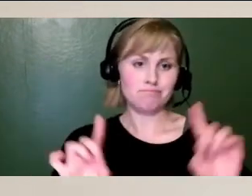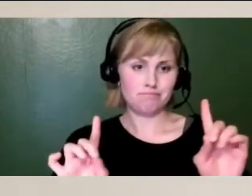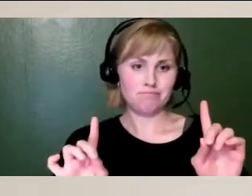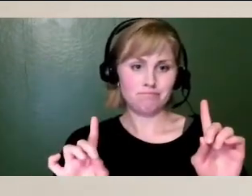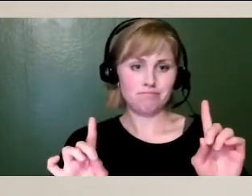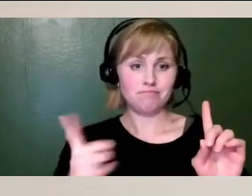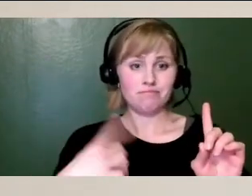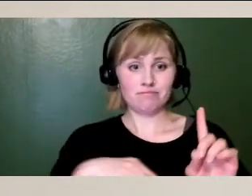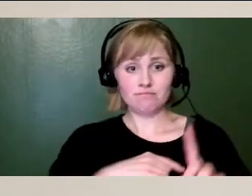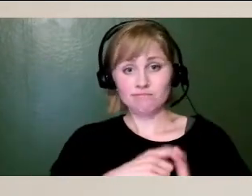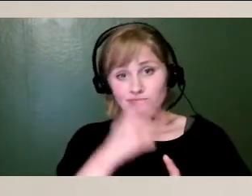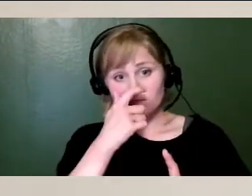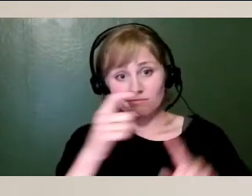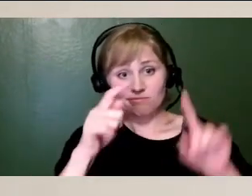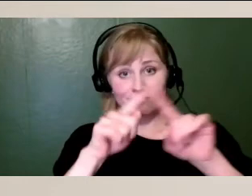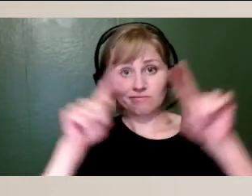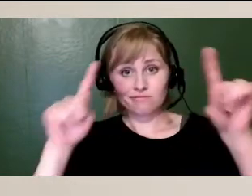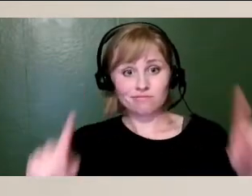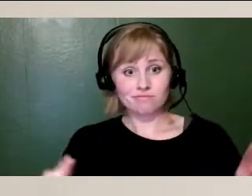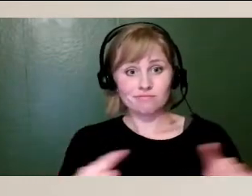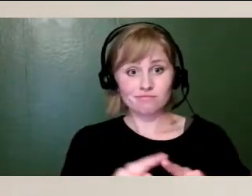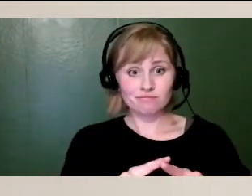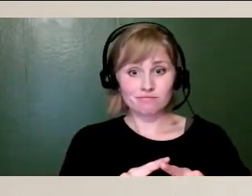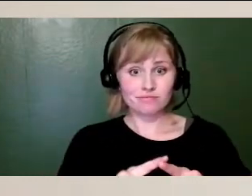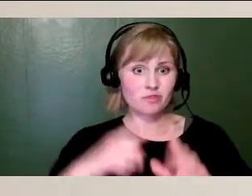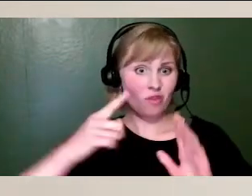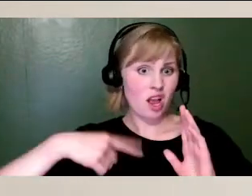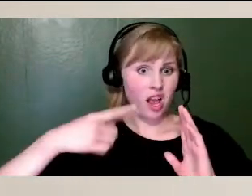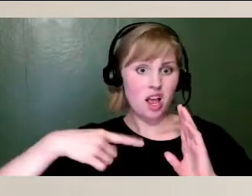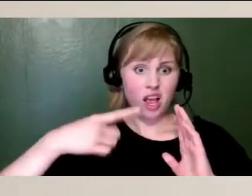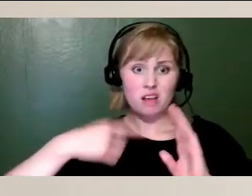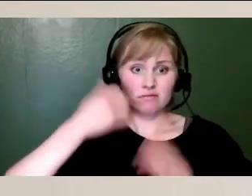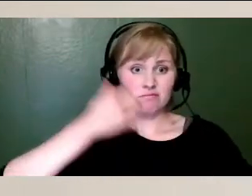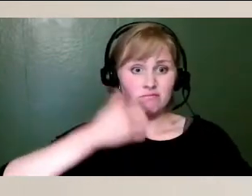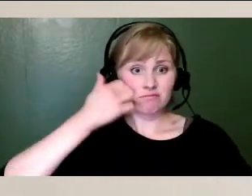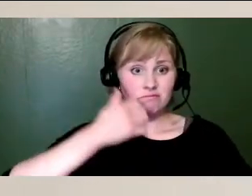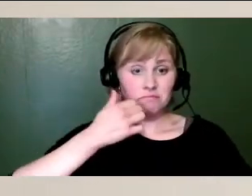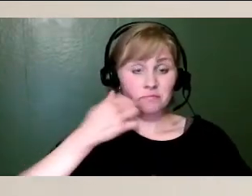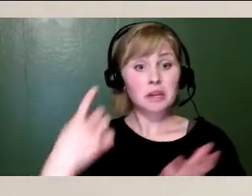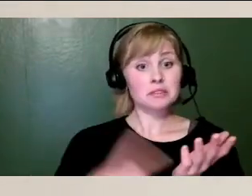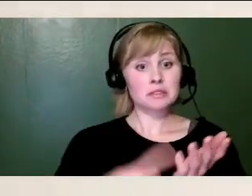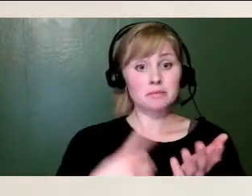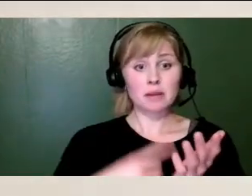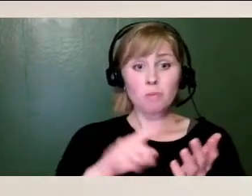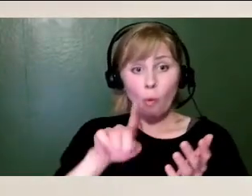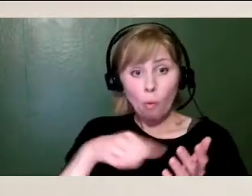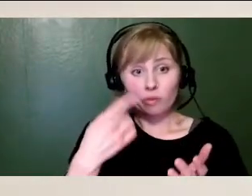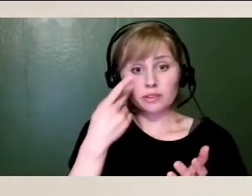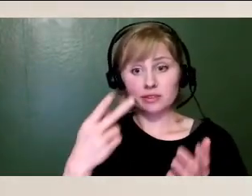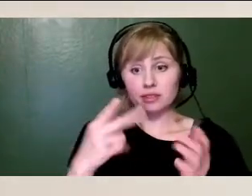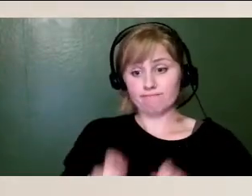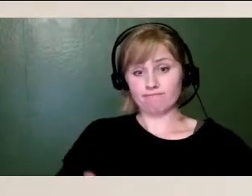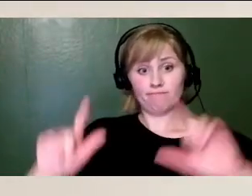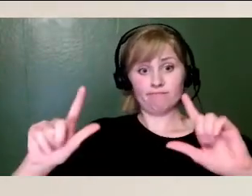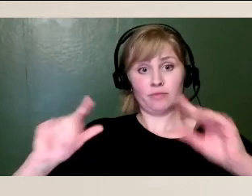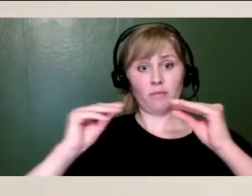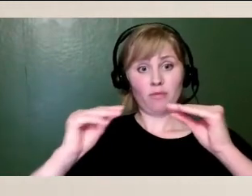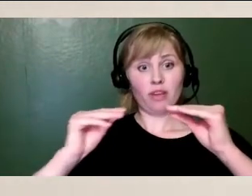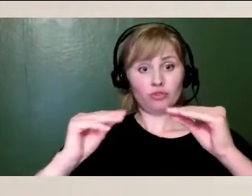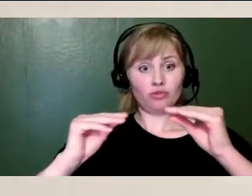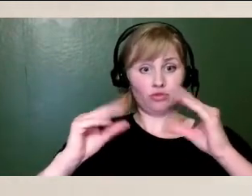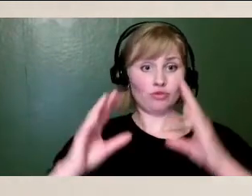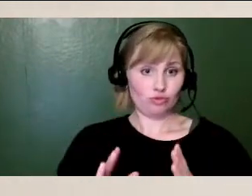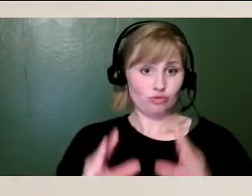every day, sometimes only seeing our professor, other times watching all of our peers reacting to some of the sillier cases we read